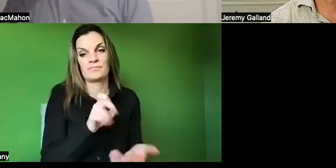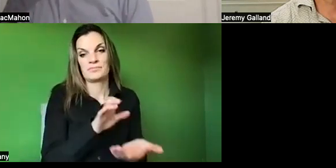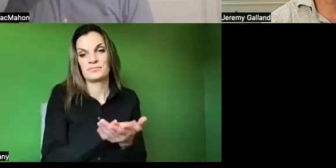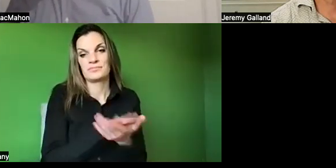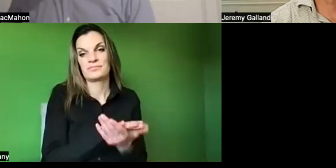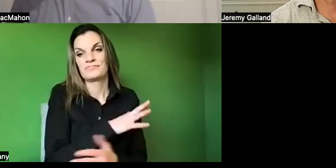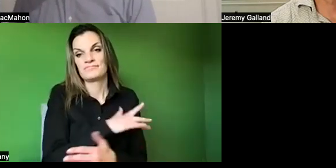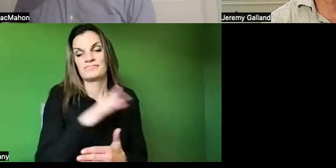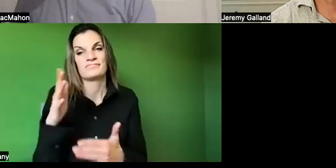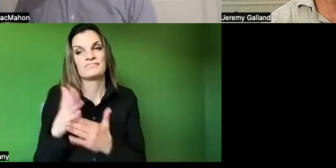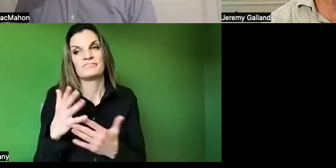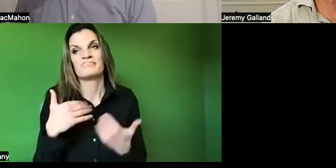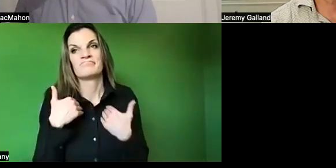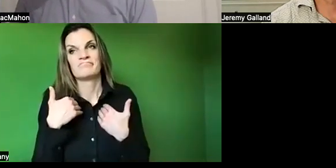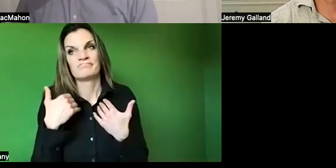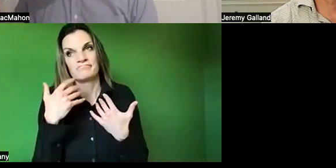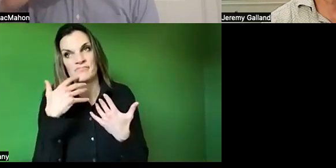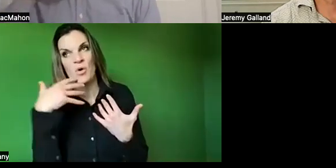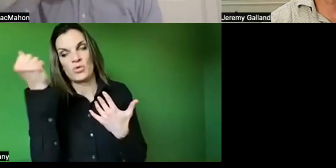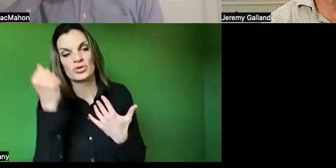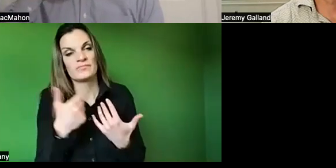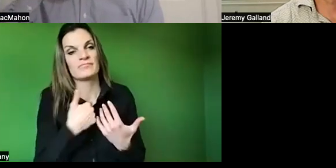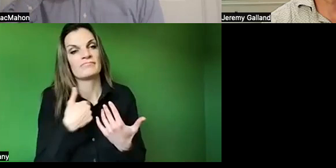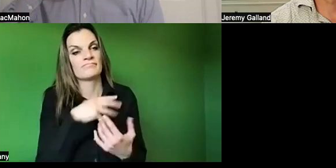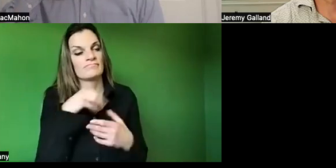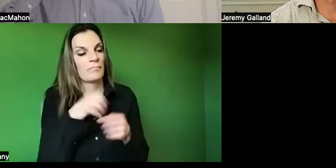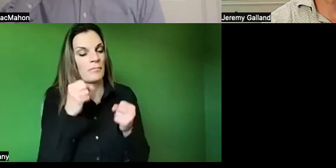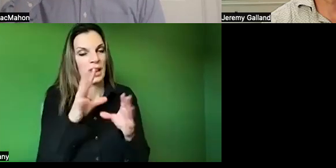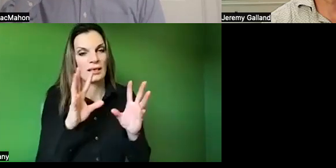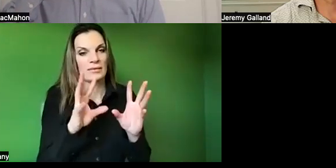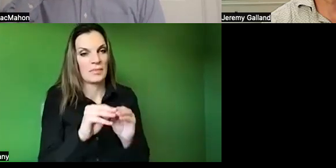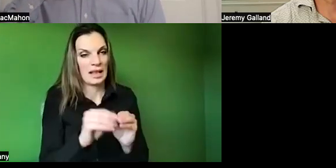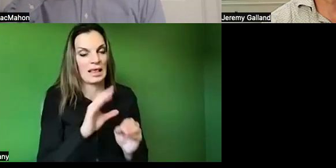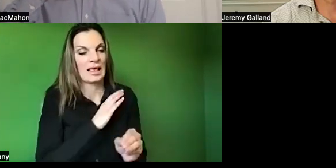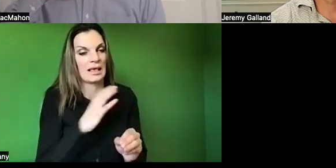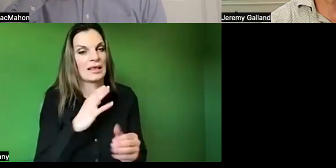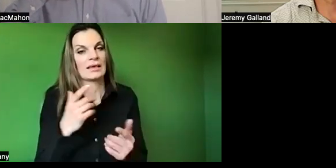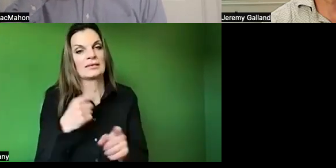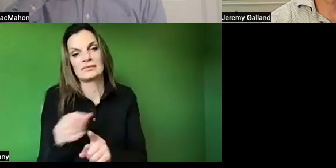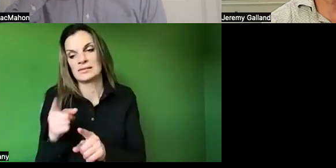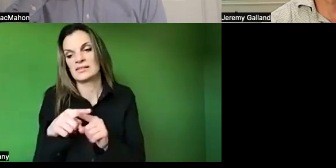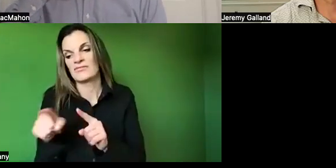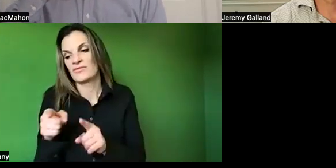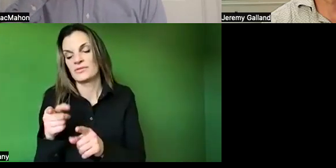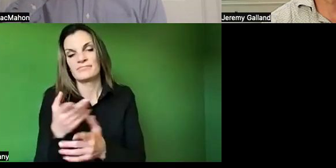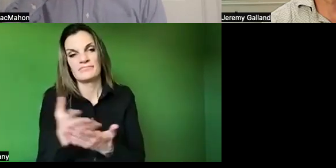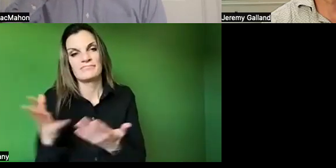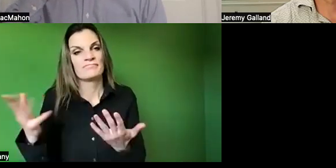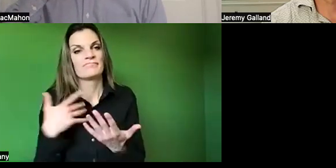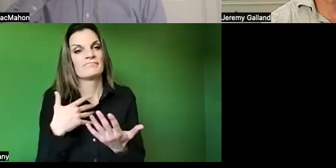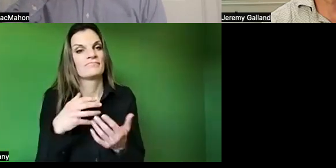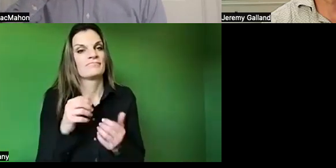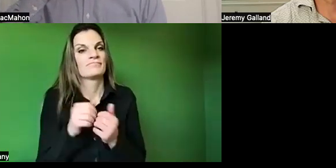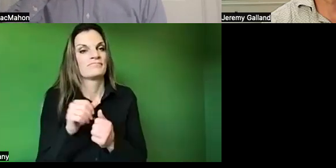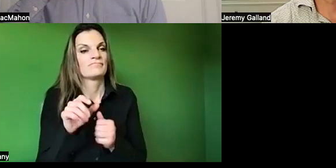previous member of the board, I served on many committees. I served as vice president. I did Reynolds